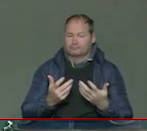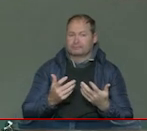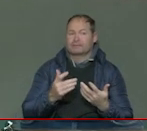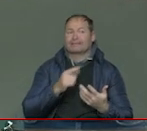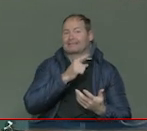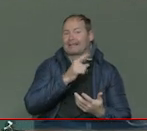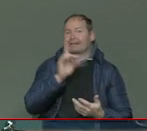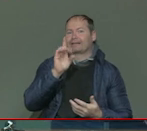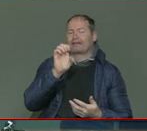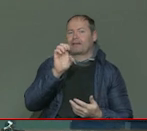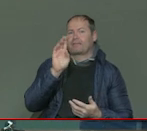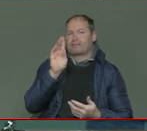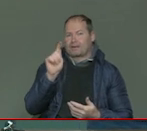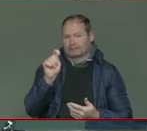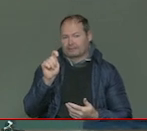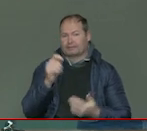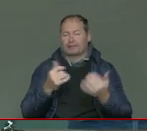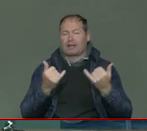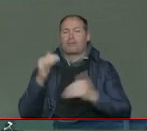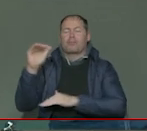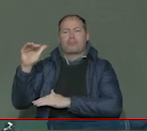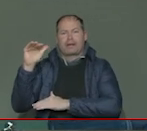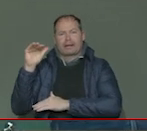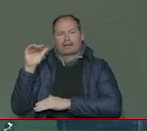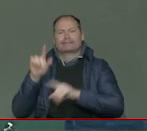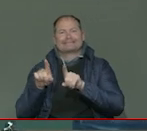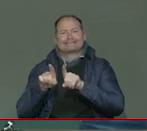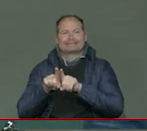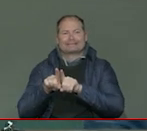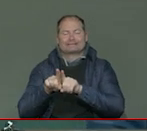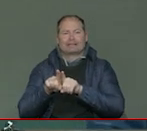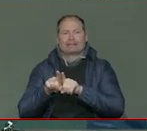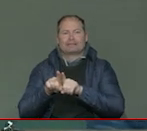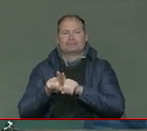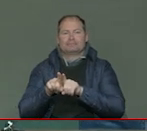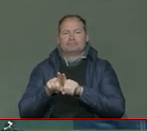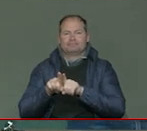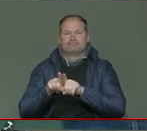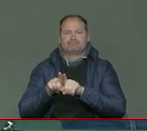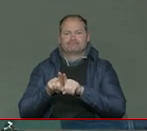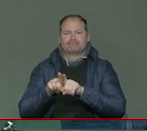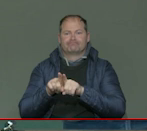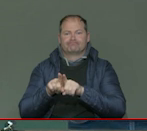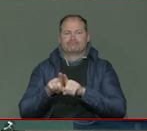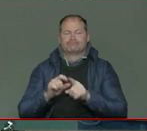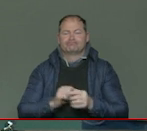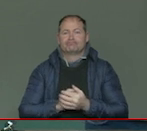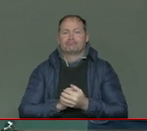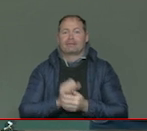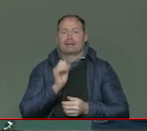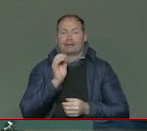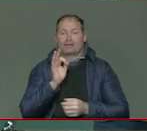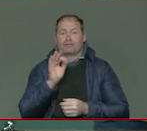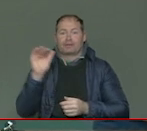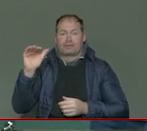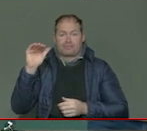the same, all right? So if we have money, just before, if the bank sends us